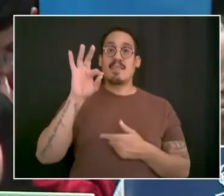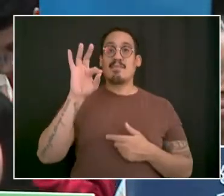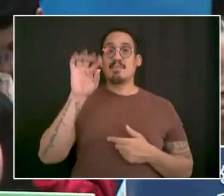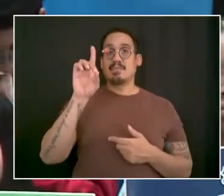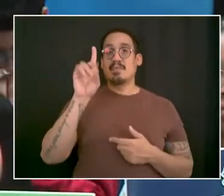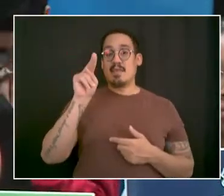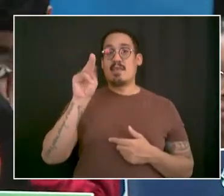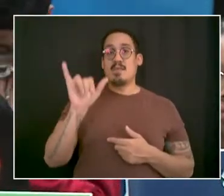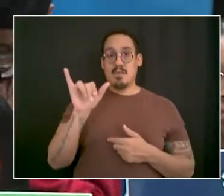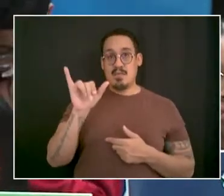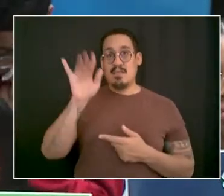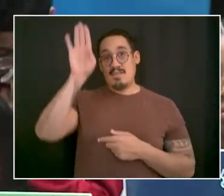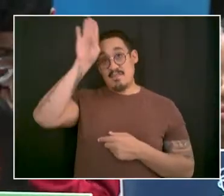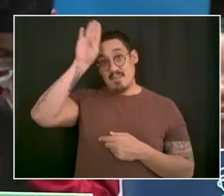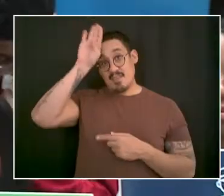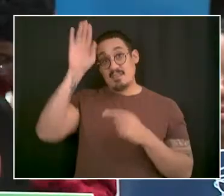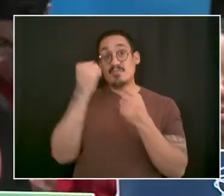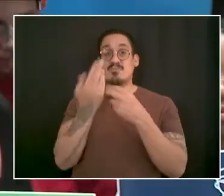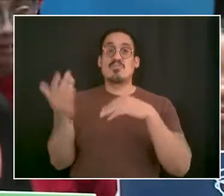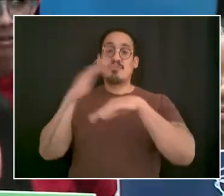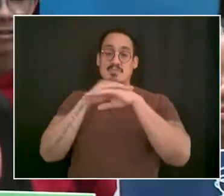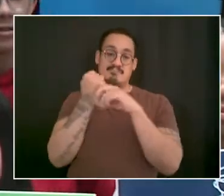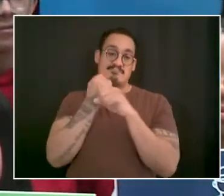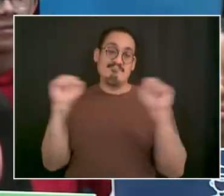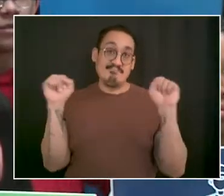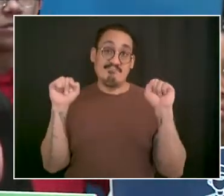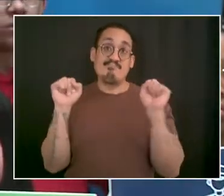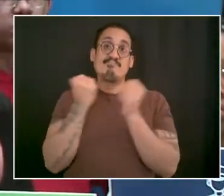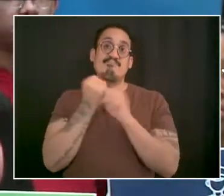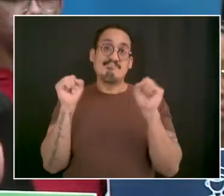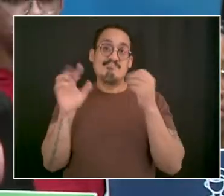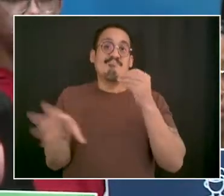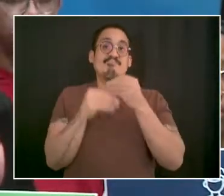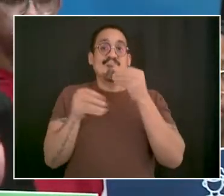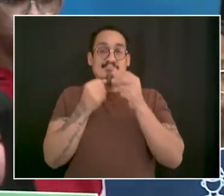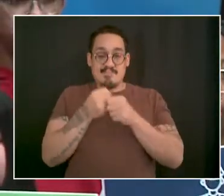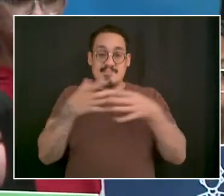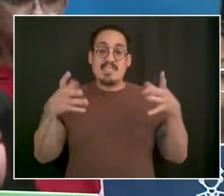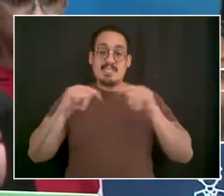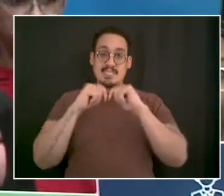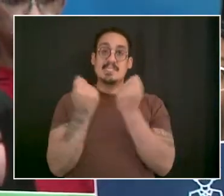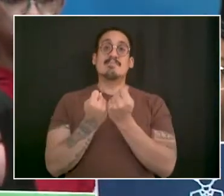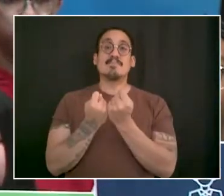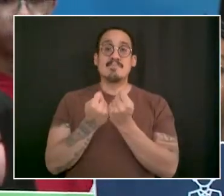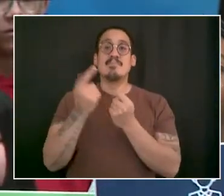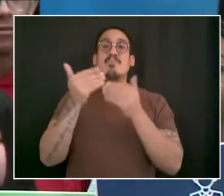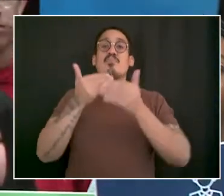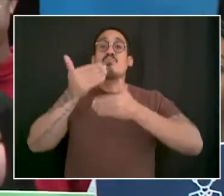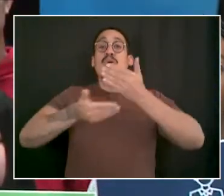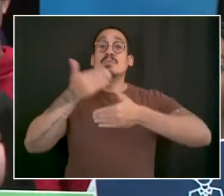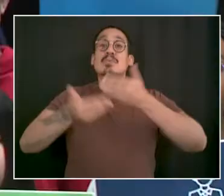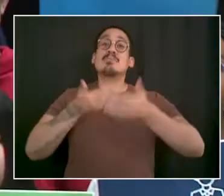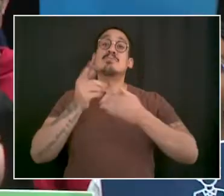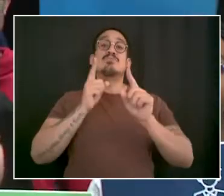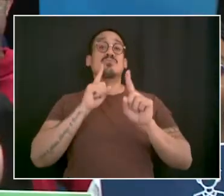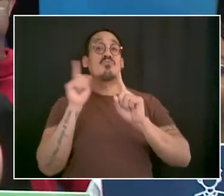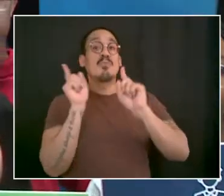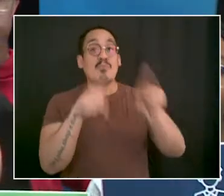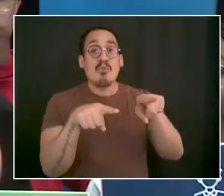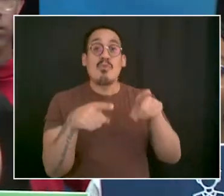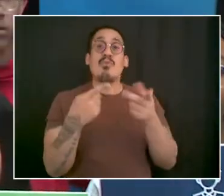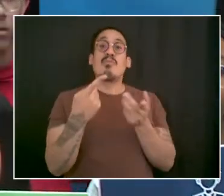and increasing the New York City Department of Buildings' capacity to process inspection reports and enforce guidelines related